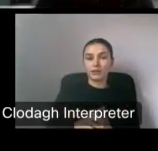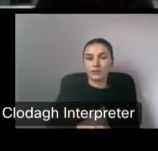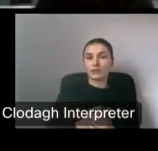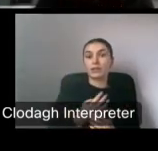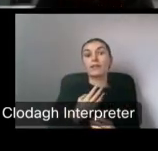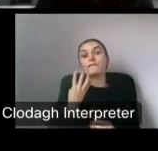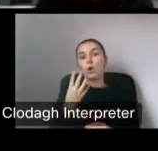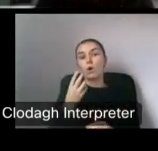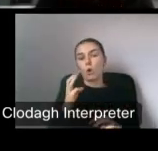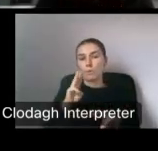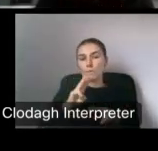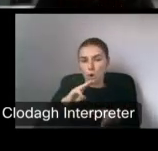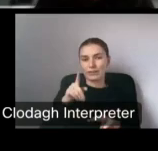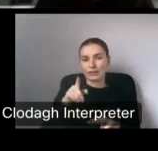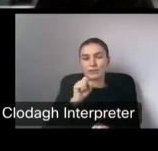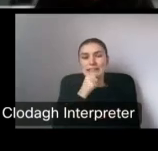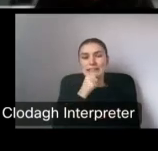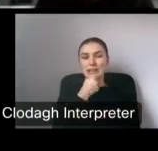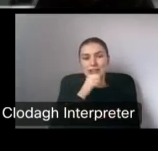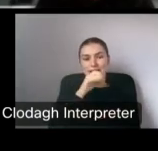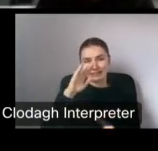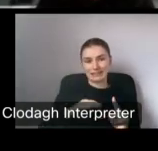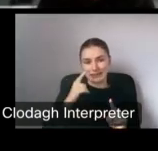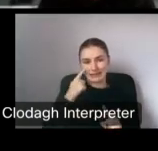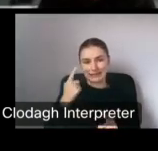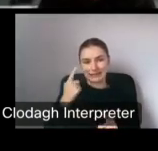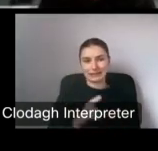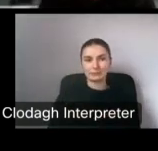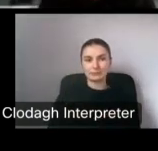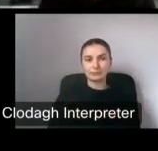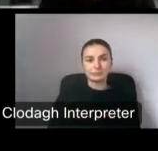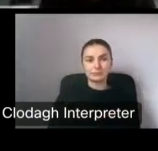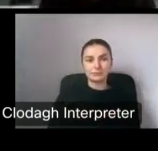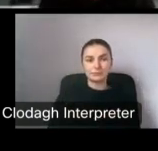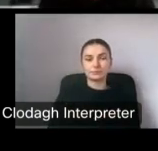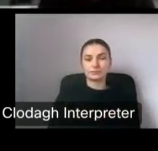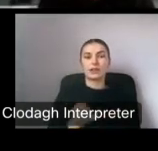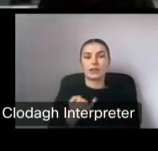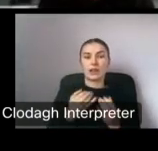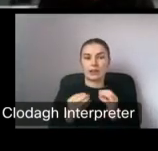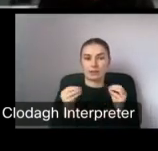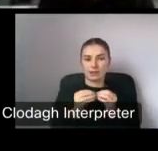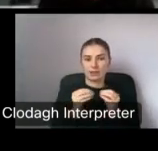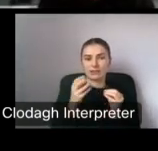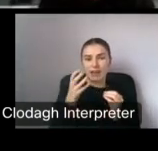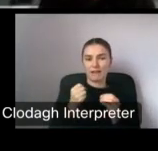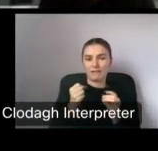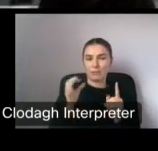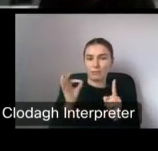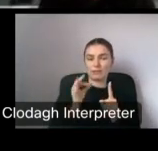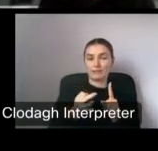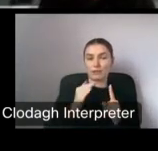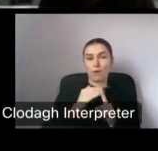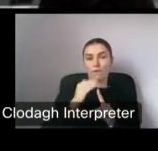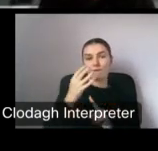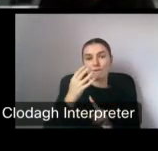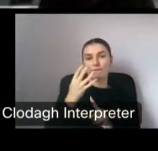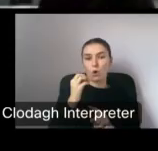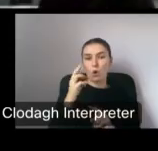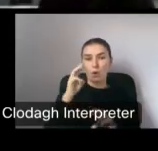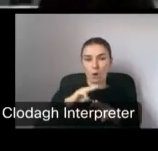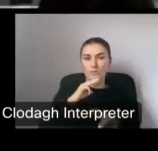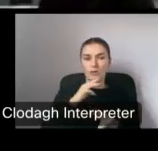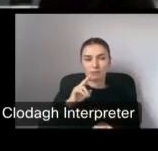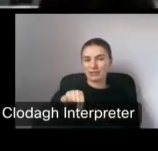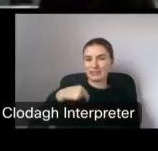when you get to severe and you're heading into the toxic stress levels. As I said to you, there's a tipping point when you go over 4 or more adverse childhood events. I'm going to skip this